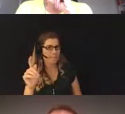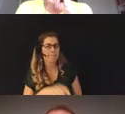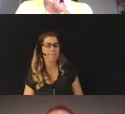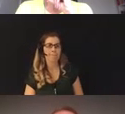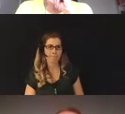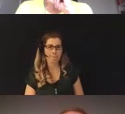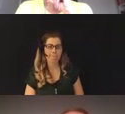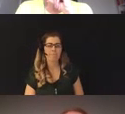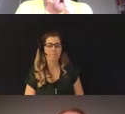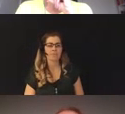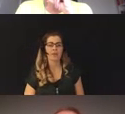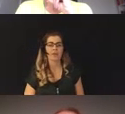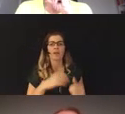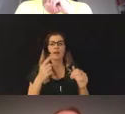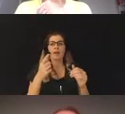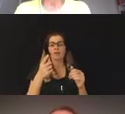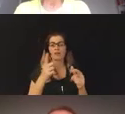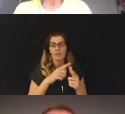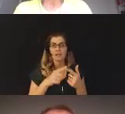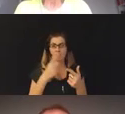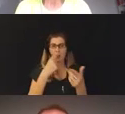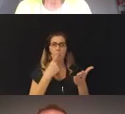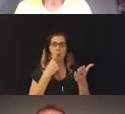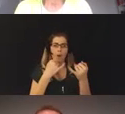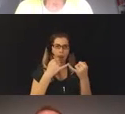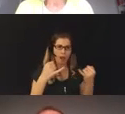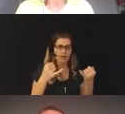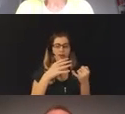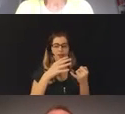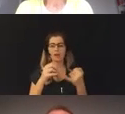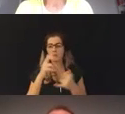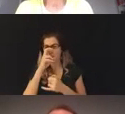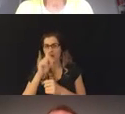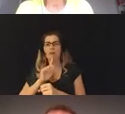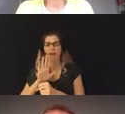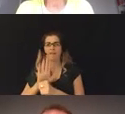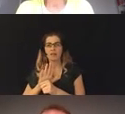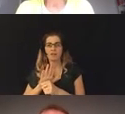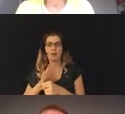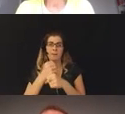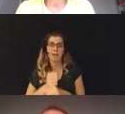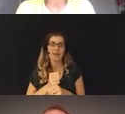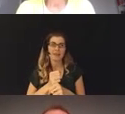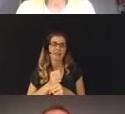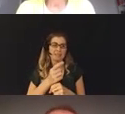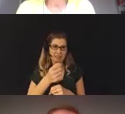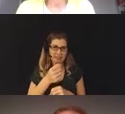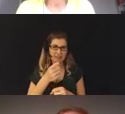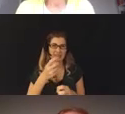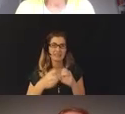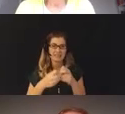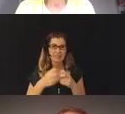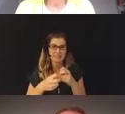We looked at how the redlining and restrictive covenants created food deserts in Baltimore, vacant buildings